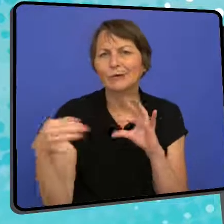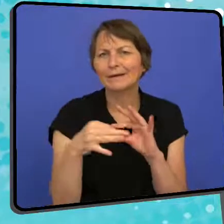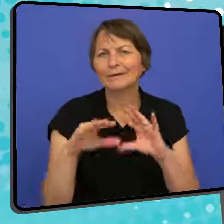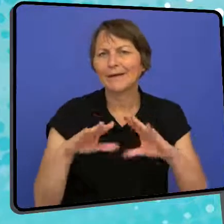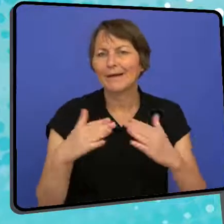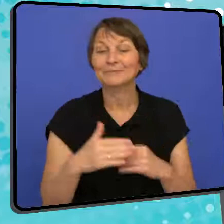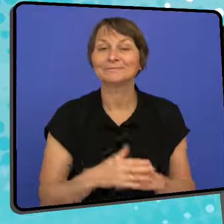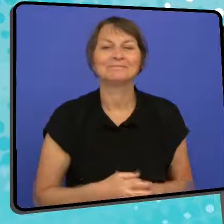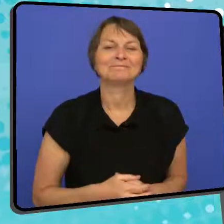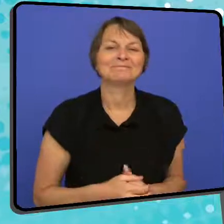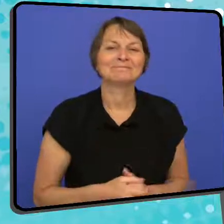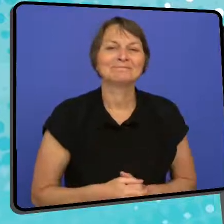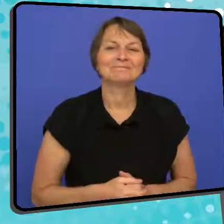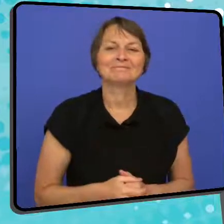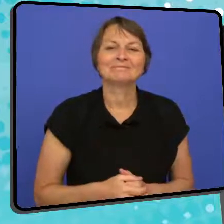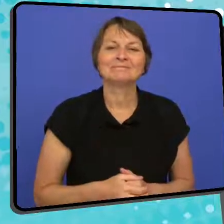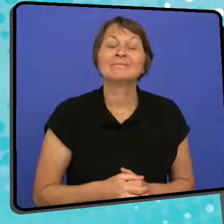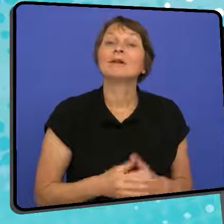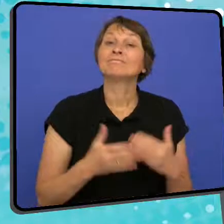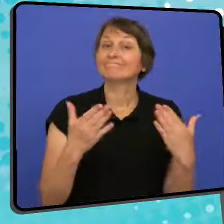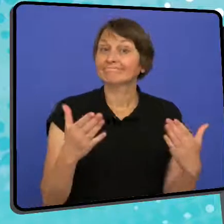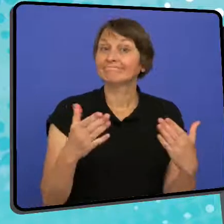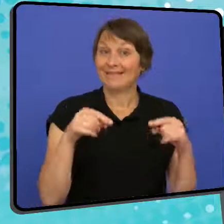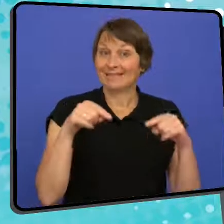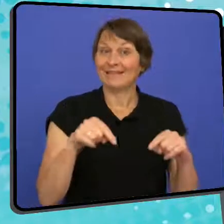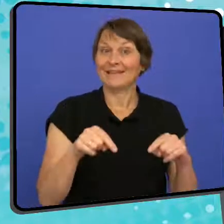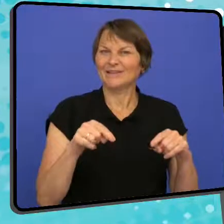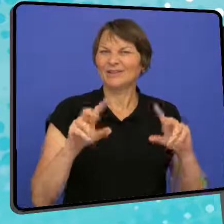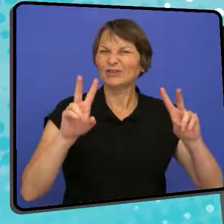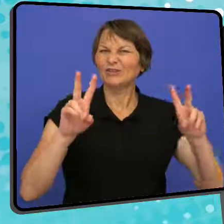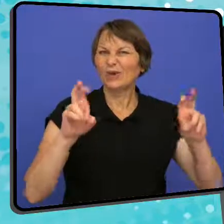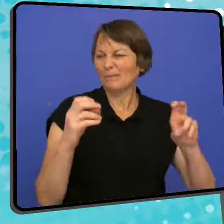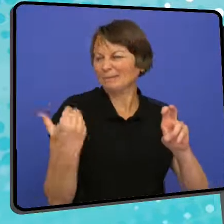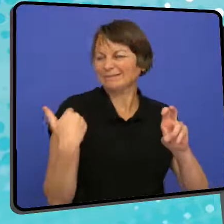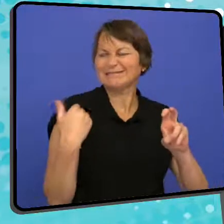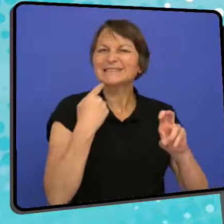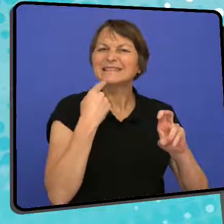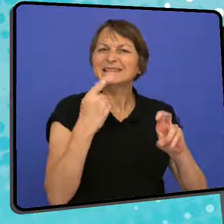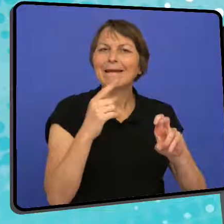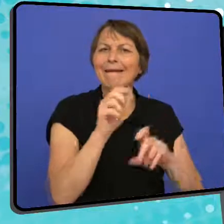So, continuing reinforcement learning and PyTorch.